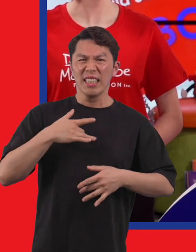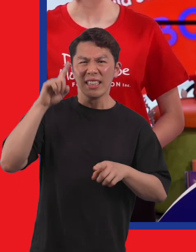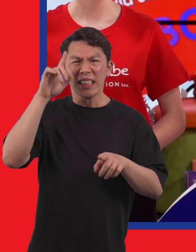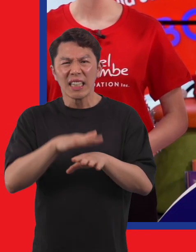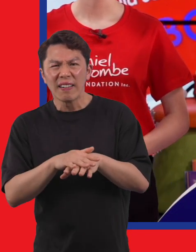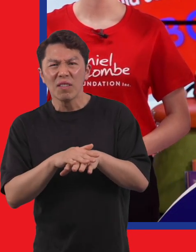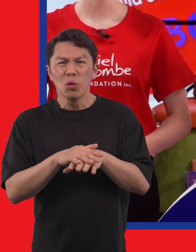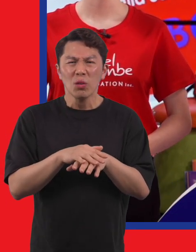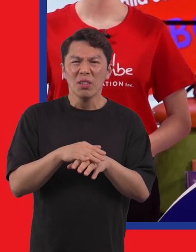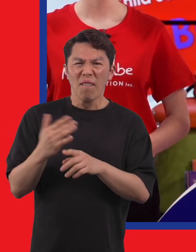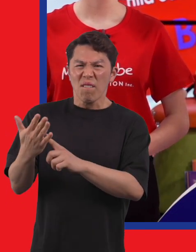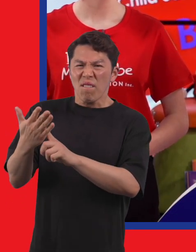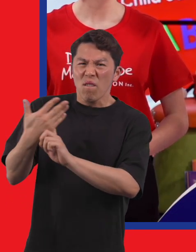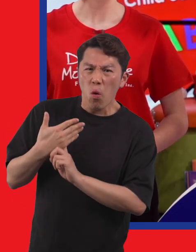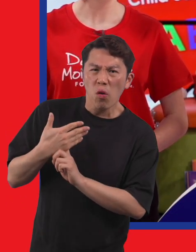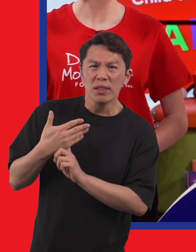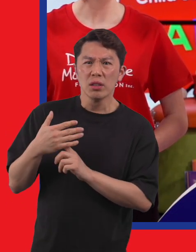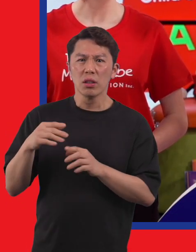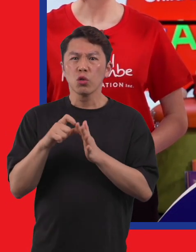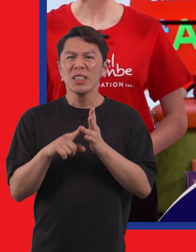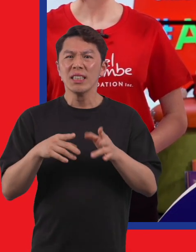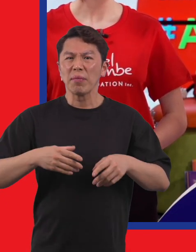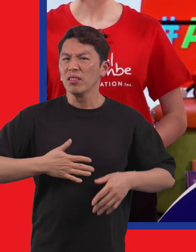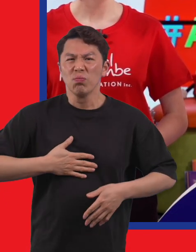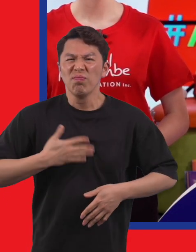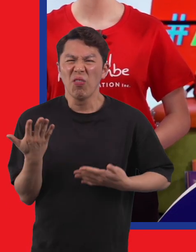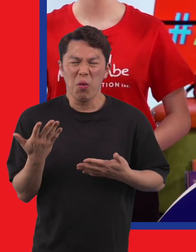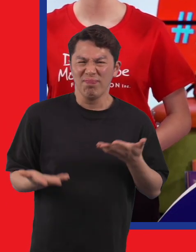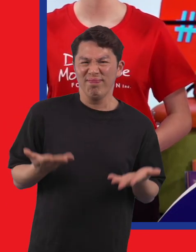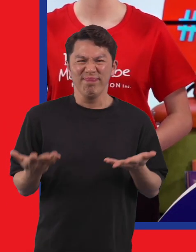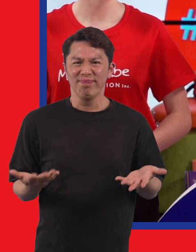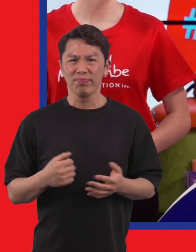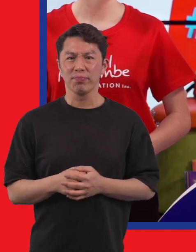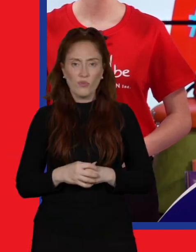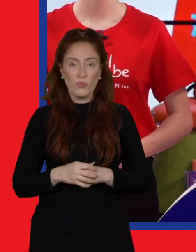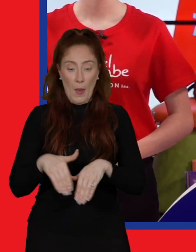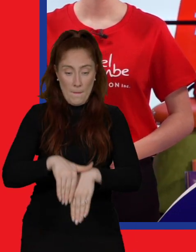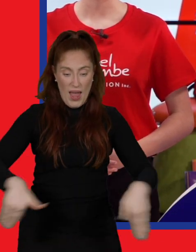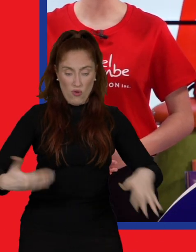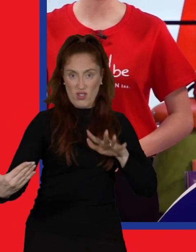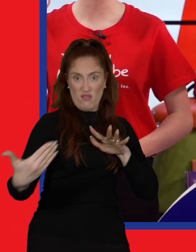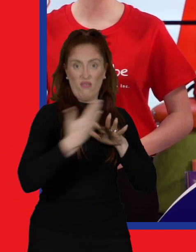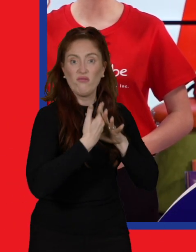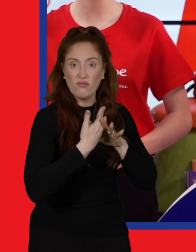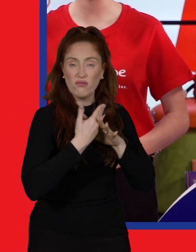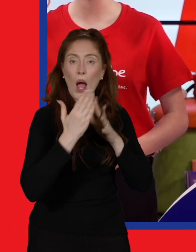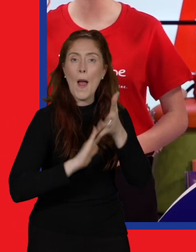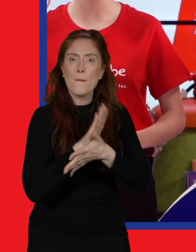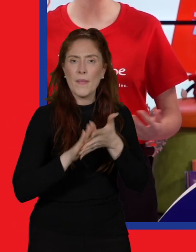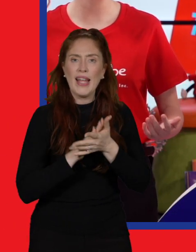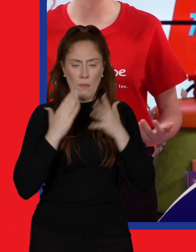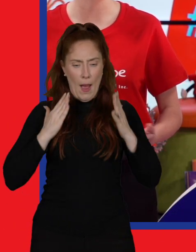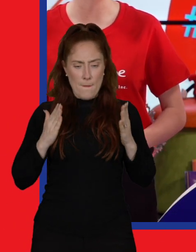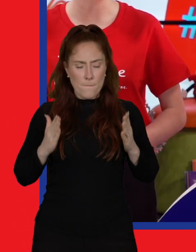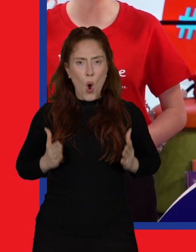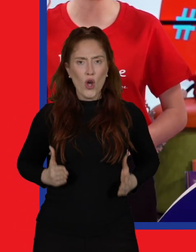confuse, pressure, rush, trick, or even force you to give consent and do something you're not sure about. And boundaries are being crossed when